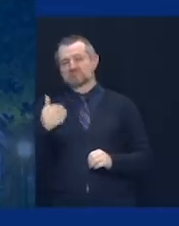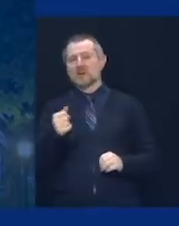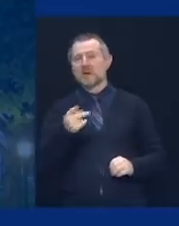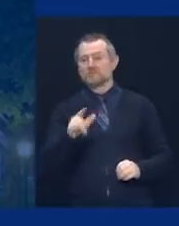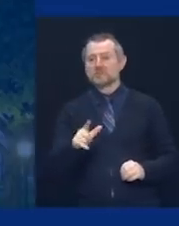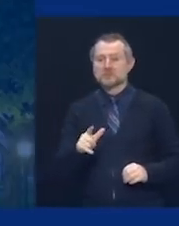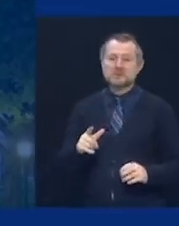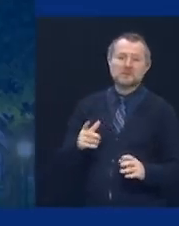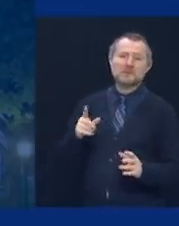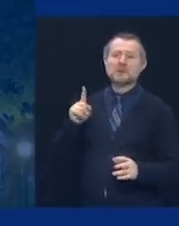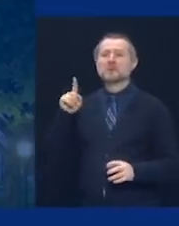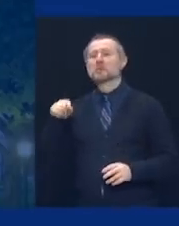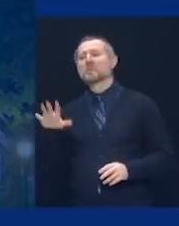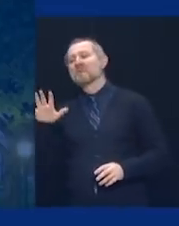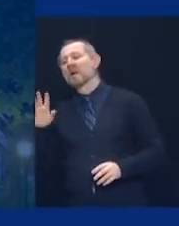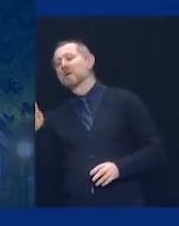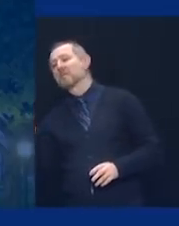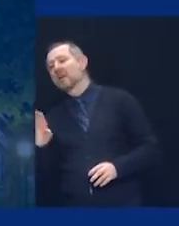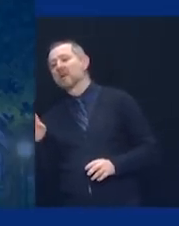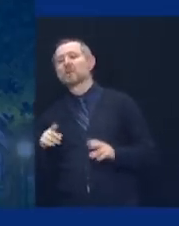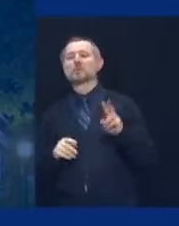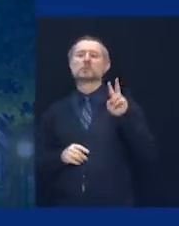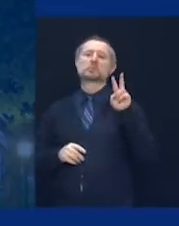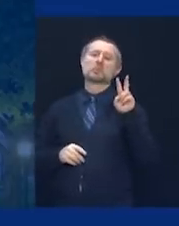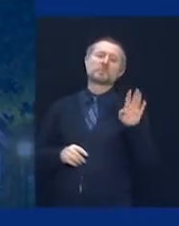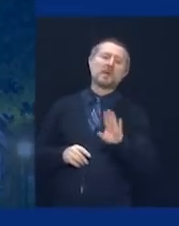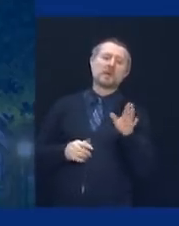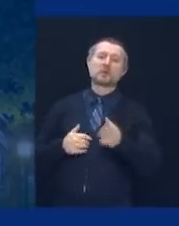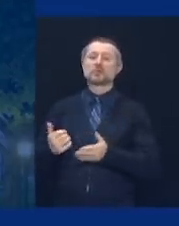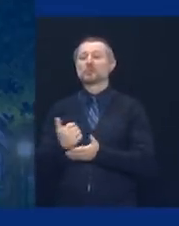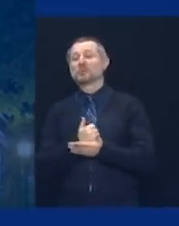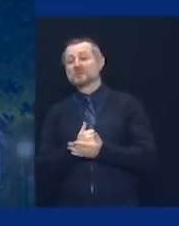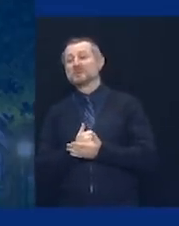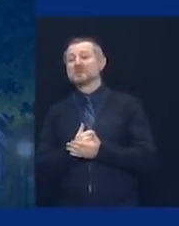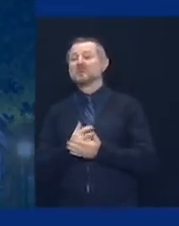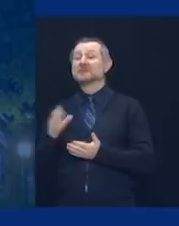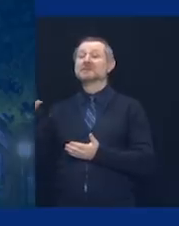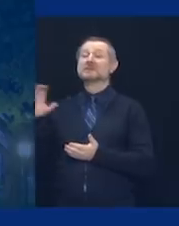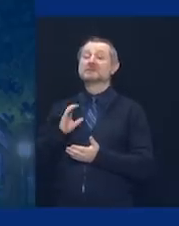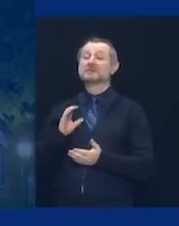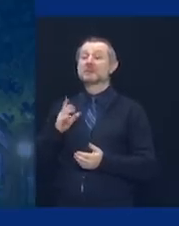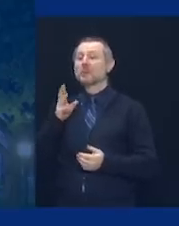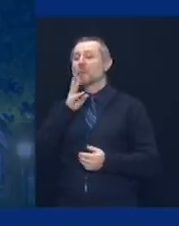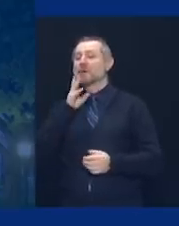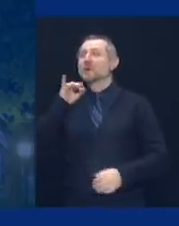that is a drop of water in the ocean.